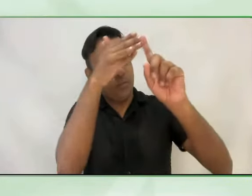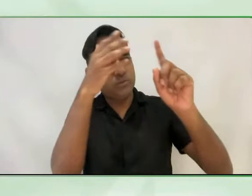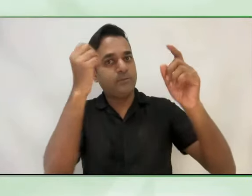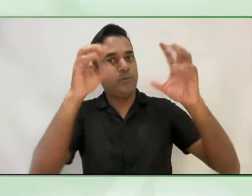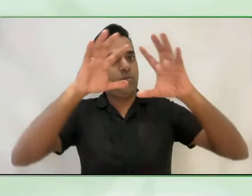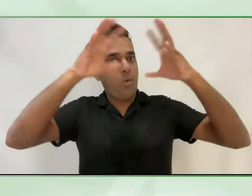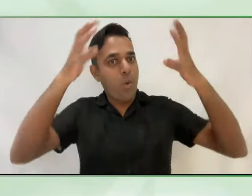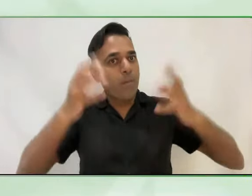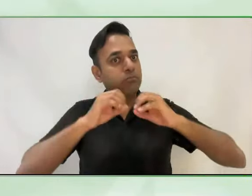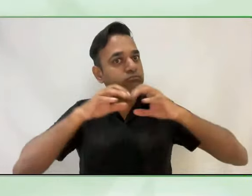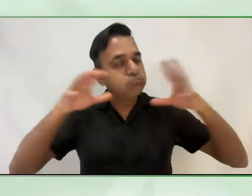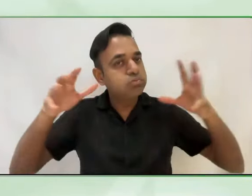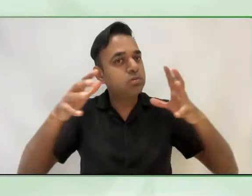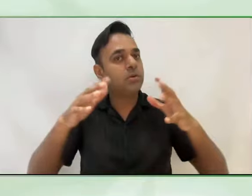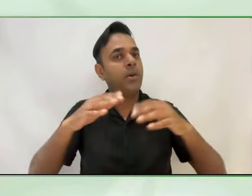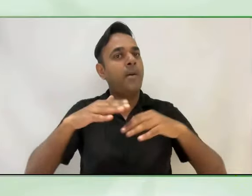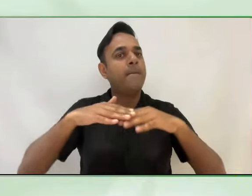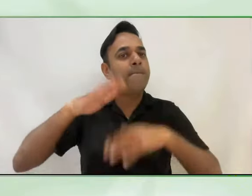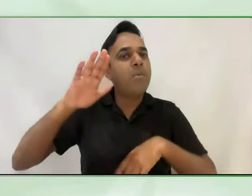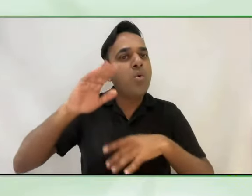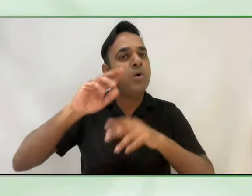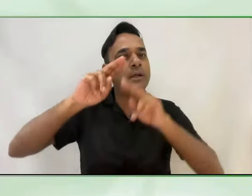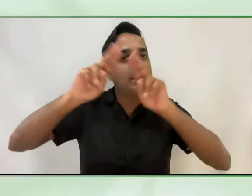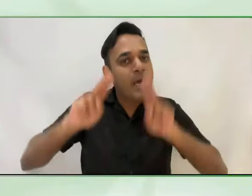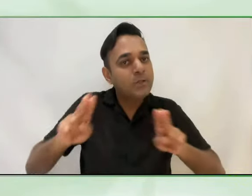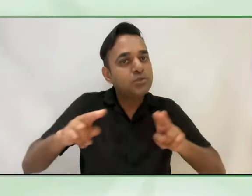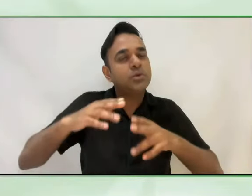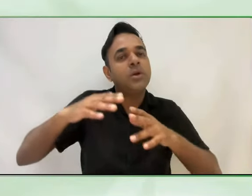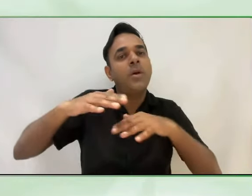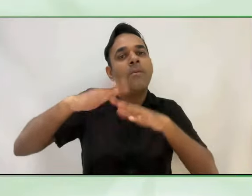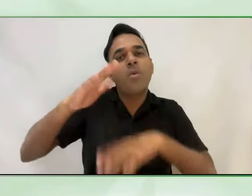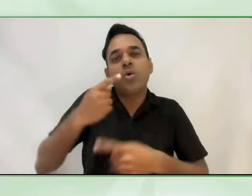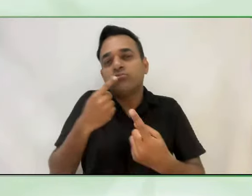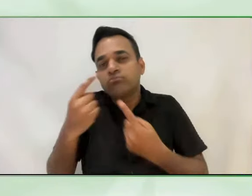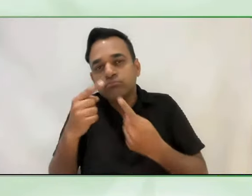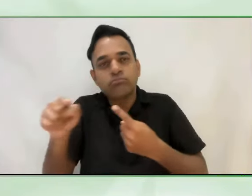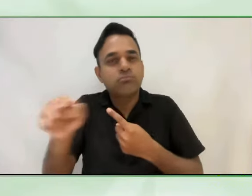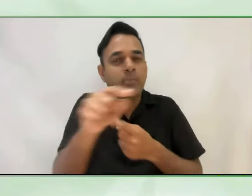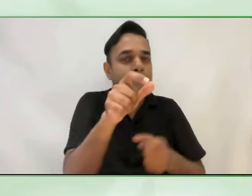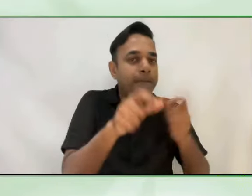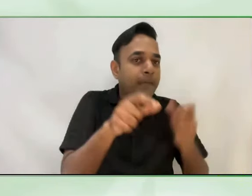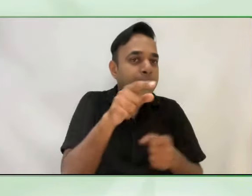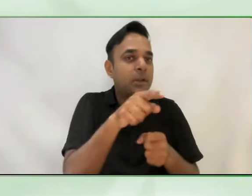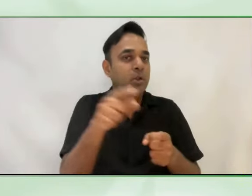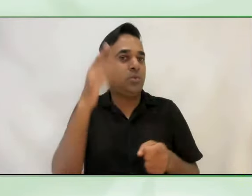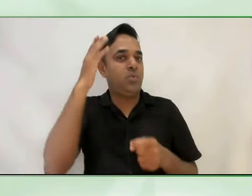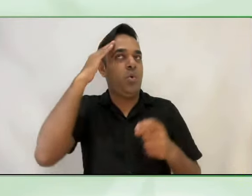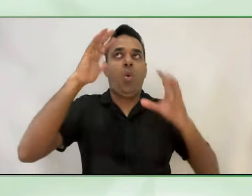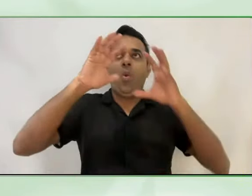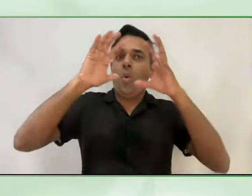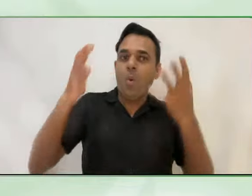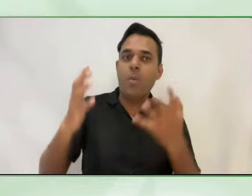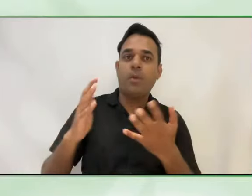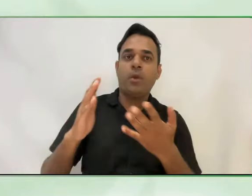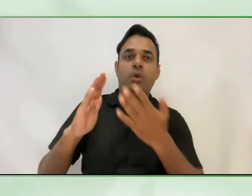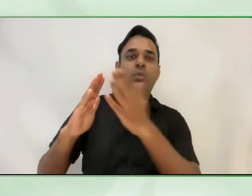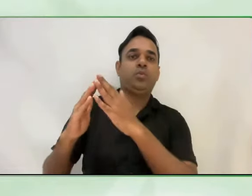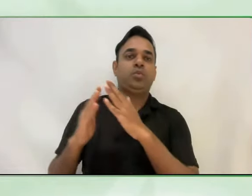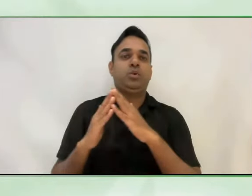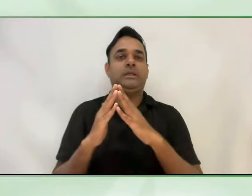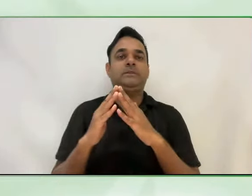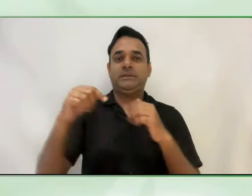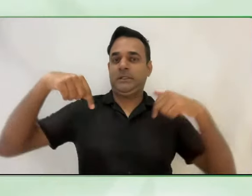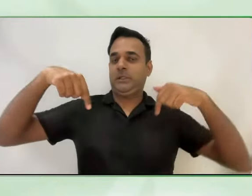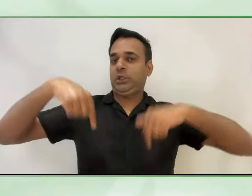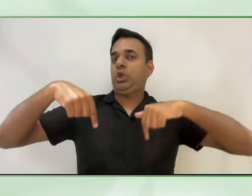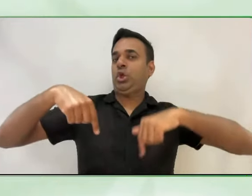think what makes us globally unique within the autism space and potentially neurodiversity space is the way that we take research and try to make sure